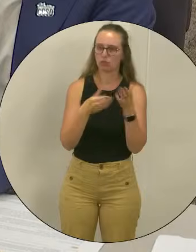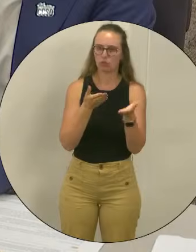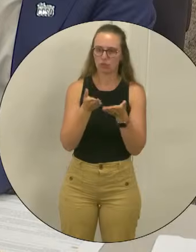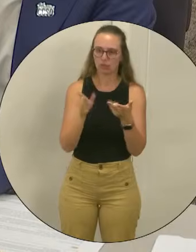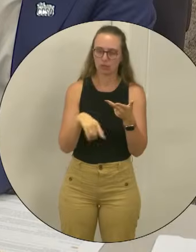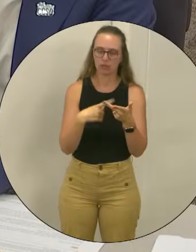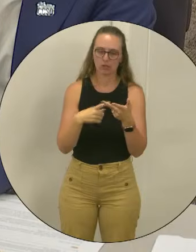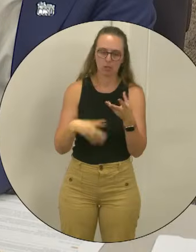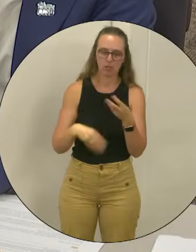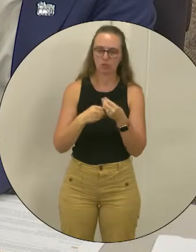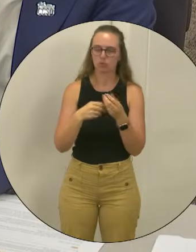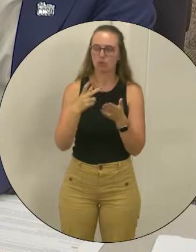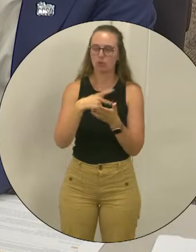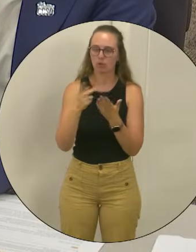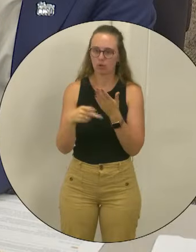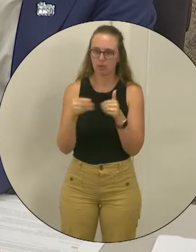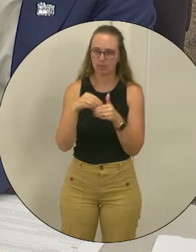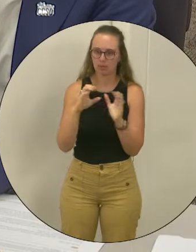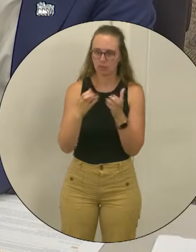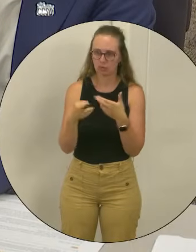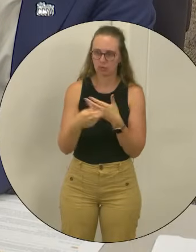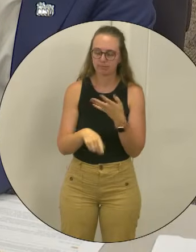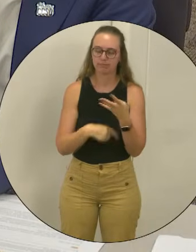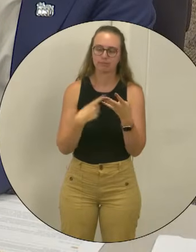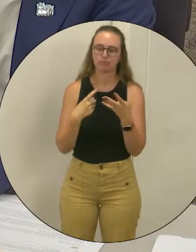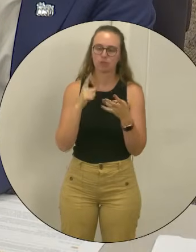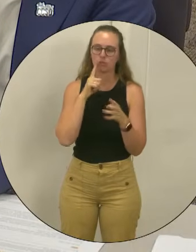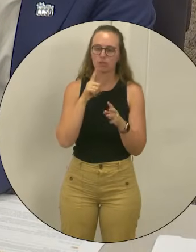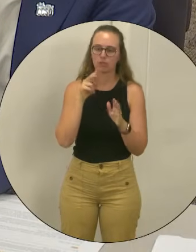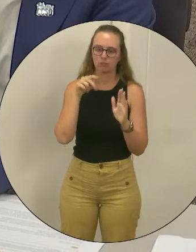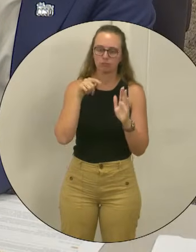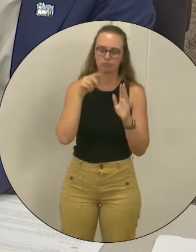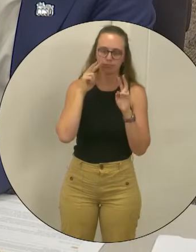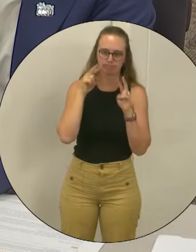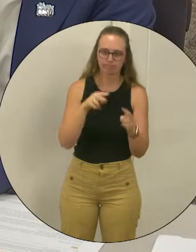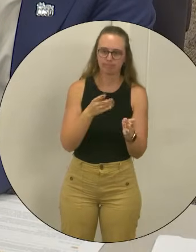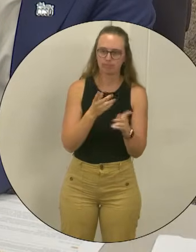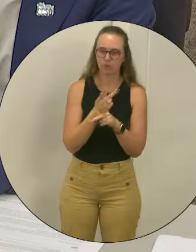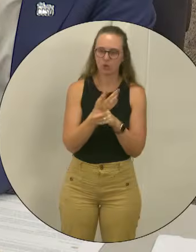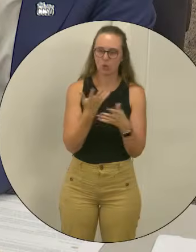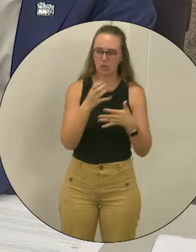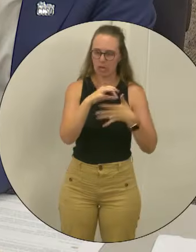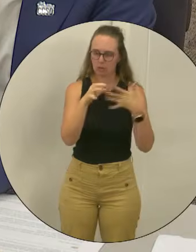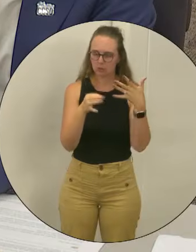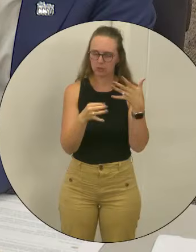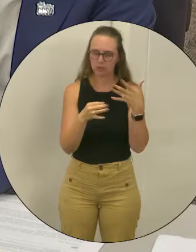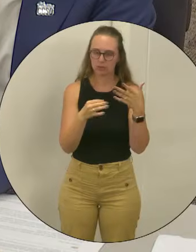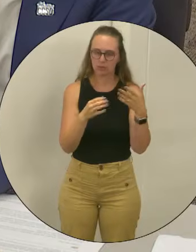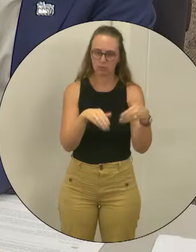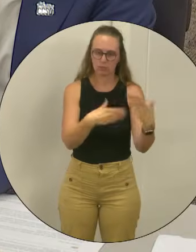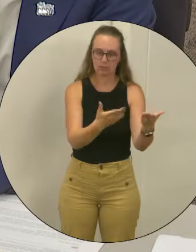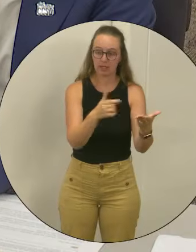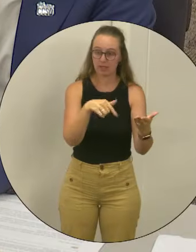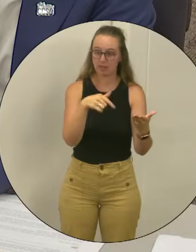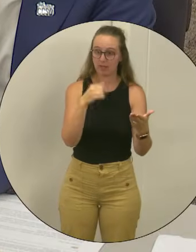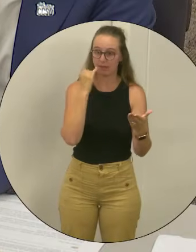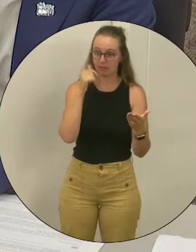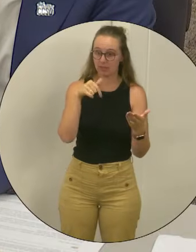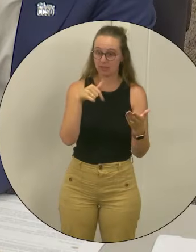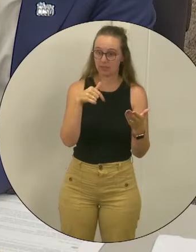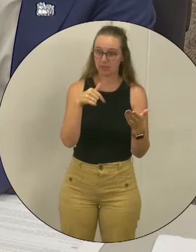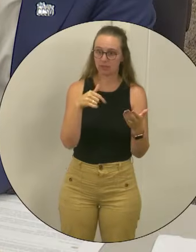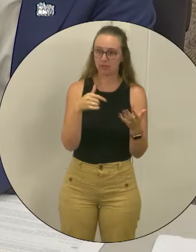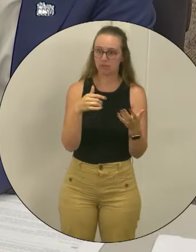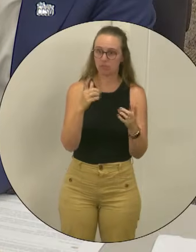be additional programming in the classroom. We've got to really look at streamline and figuring out what the options are and bring them to you. If this is the item that we want to bring